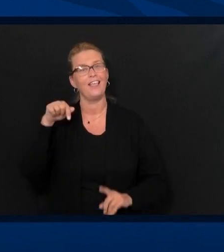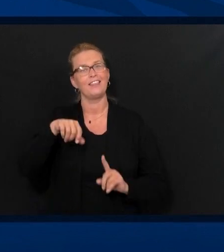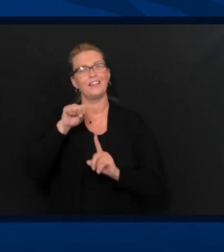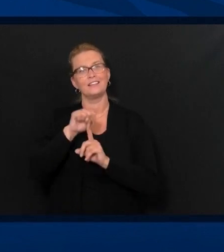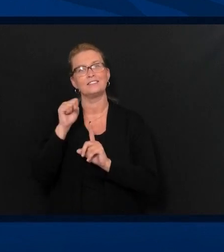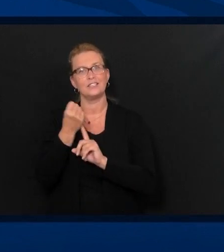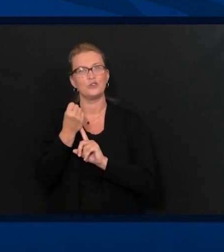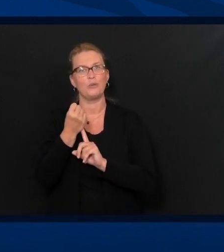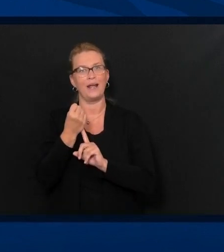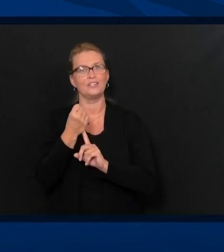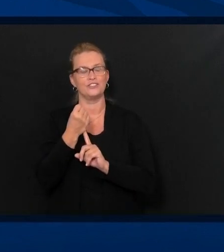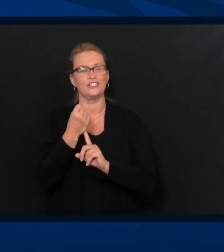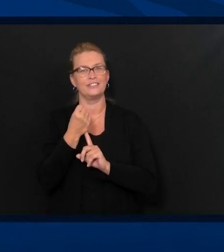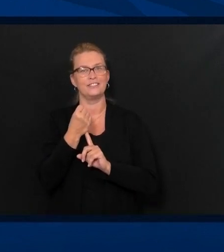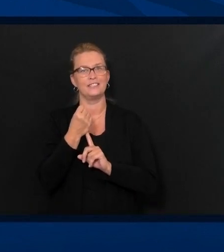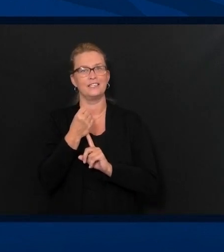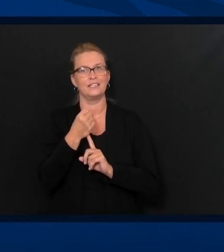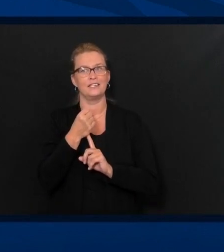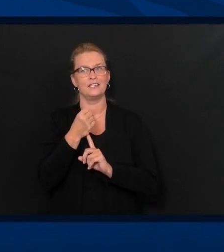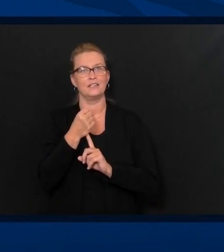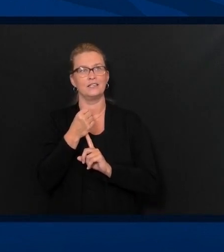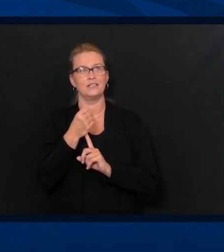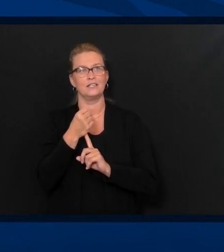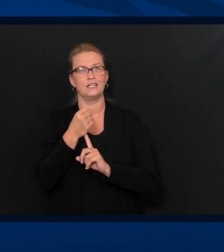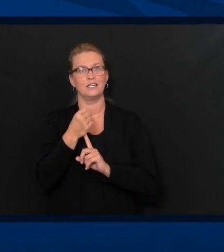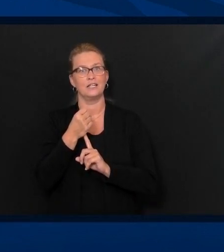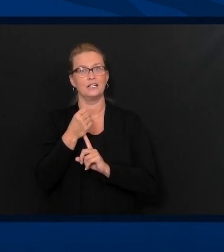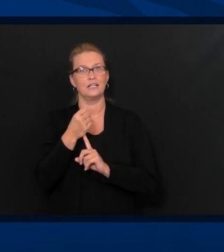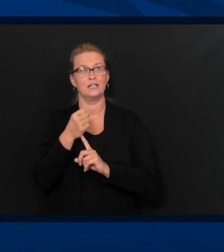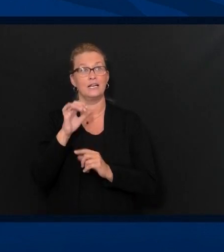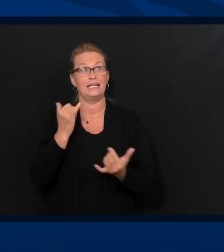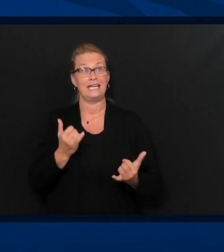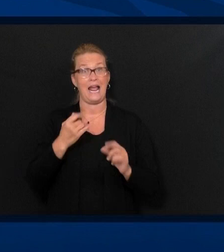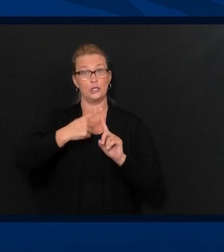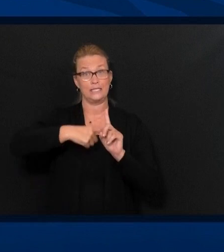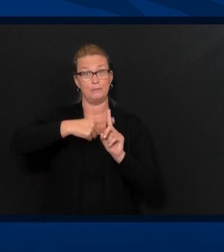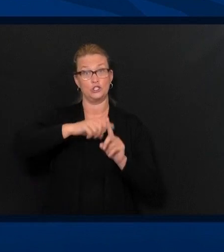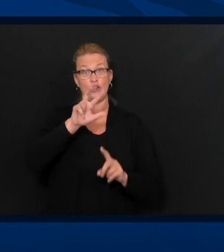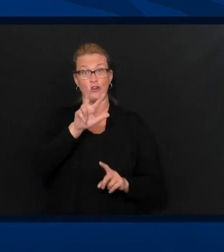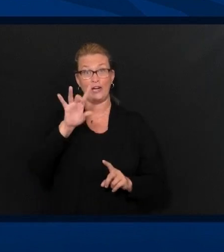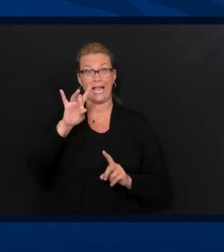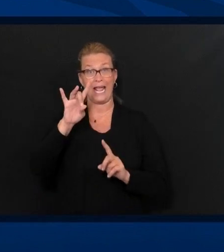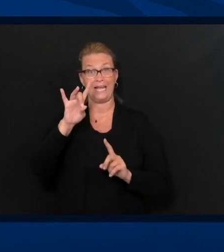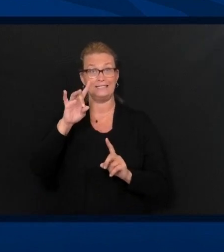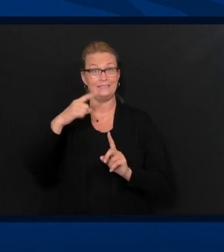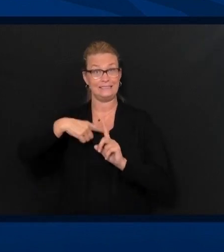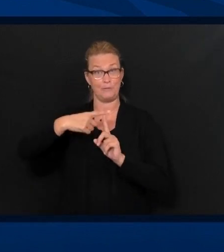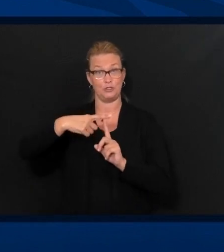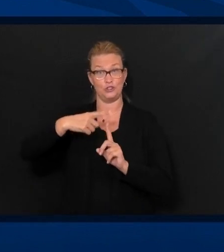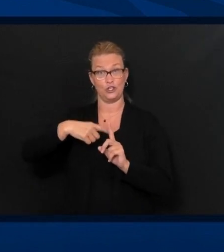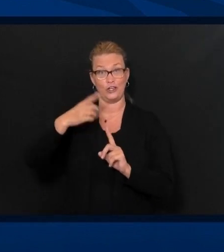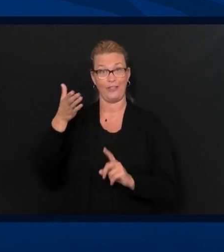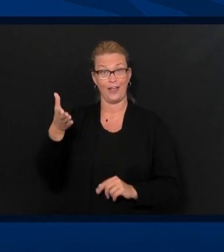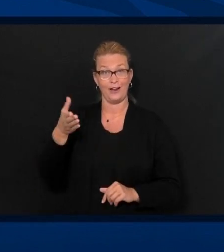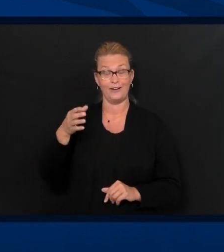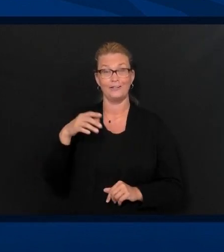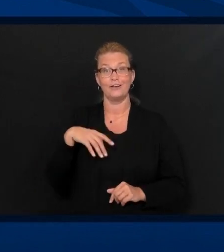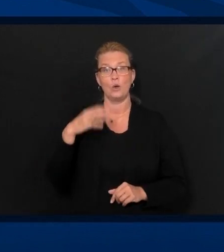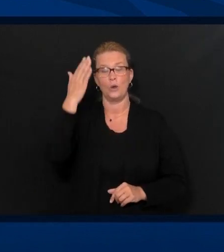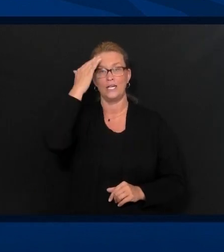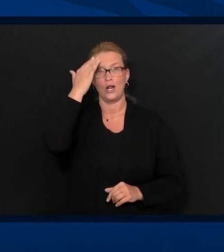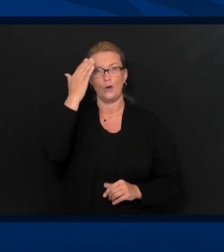up here in the mountains tonight, we're looking at 38 degrees. And I know we were hoping that the virus